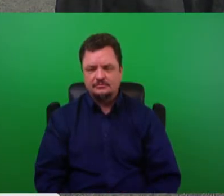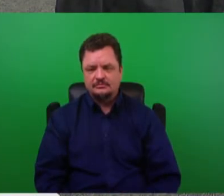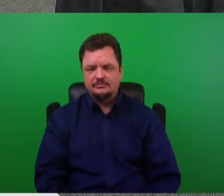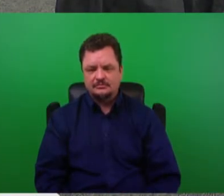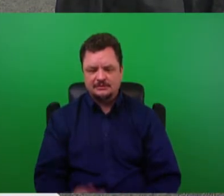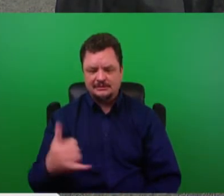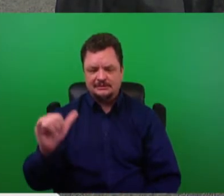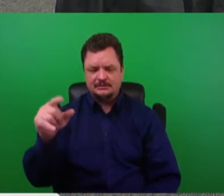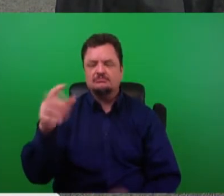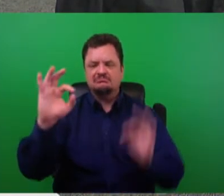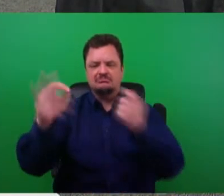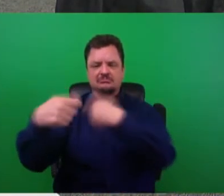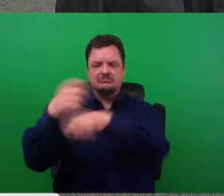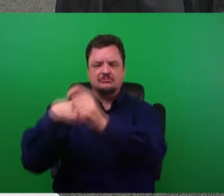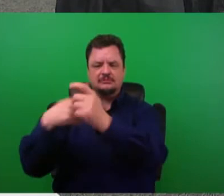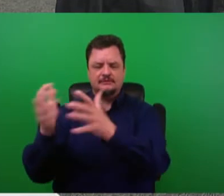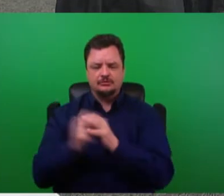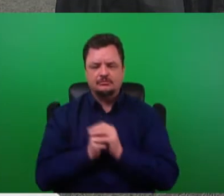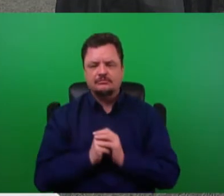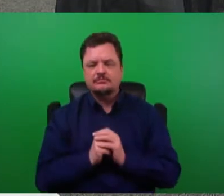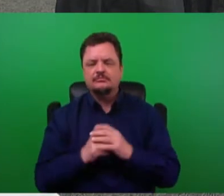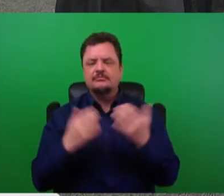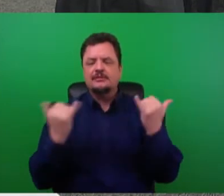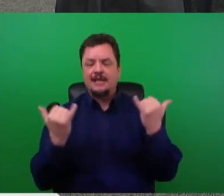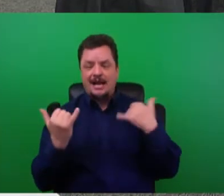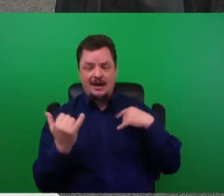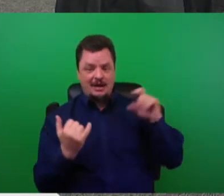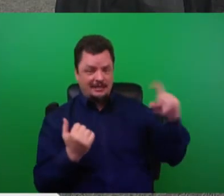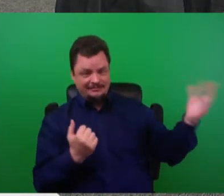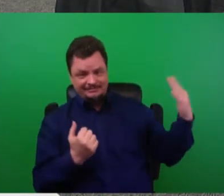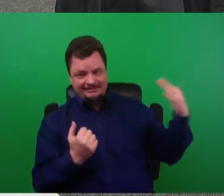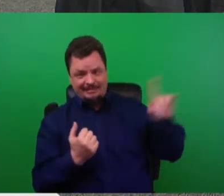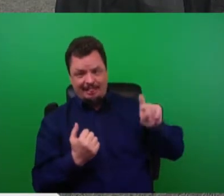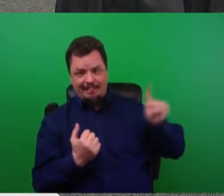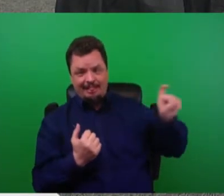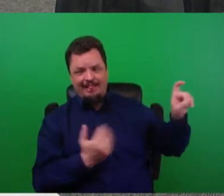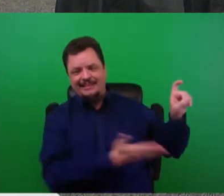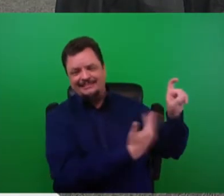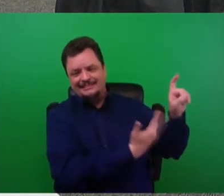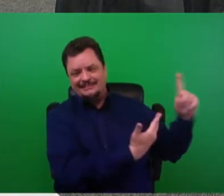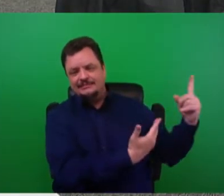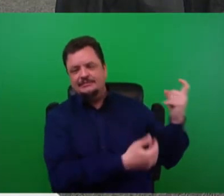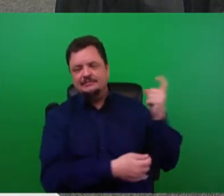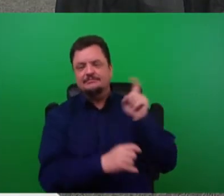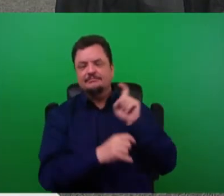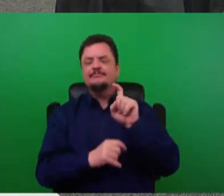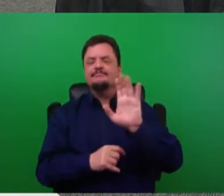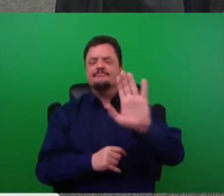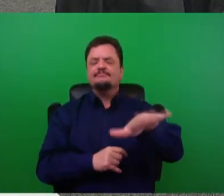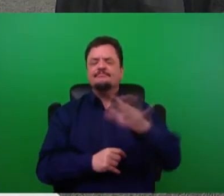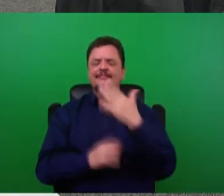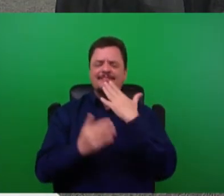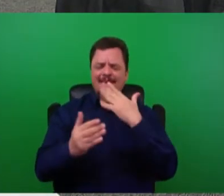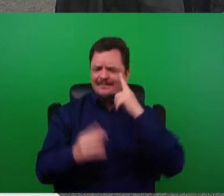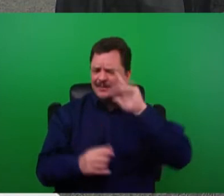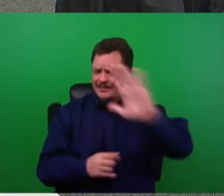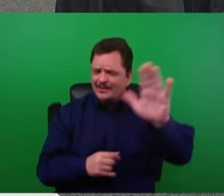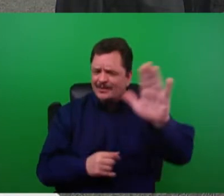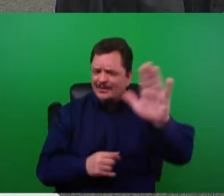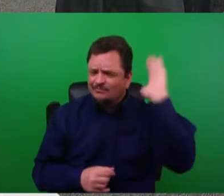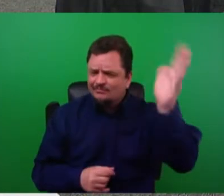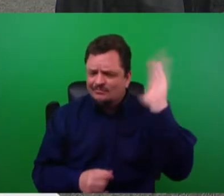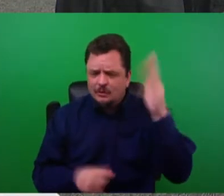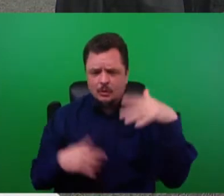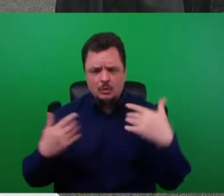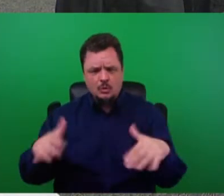I ran too far away. Sorry. No, well, thank you, and your presentation was informative,